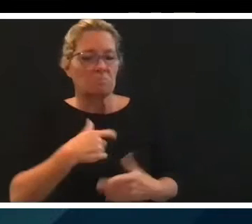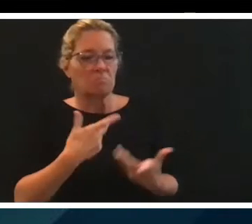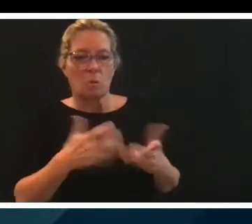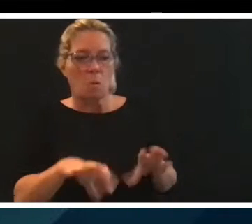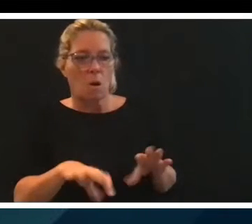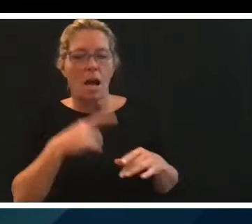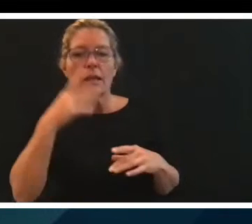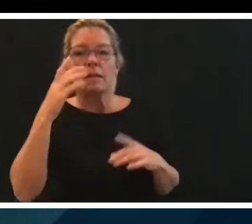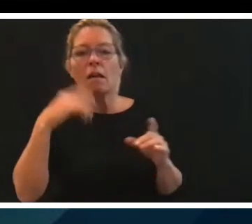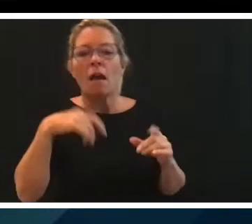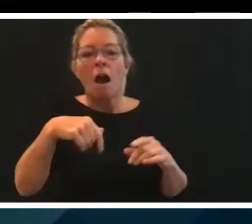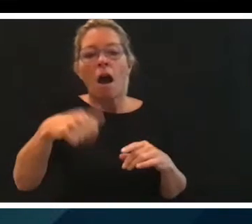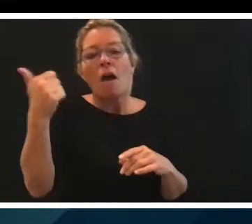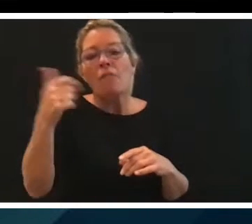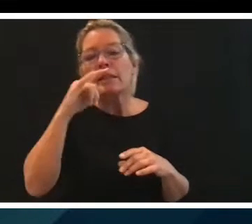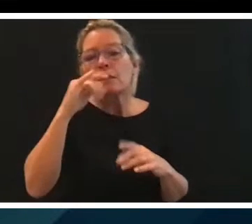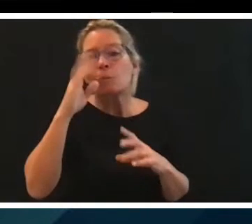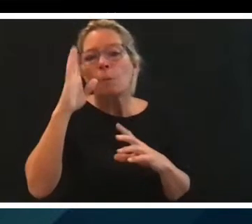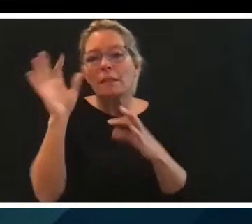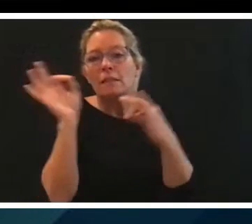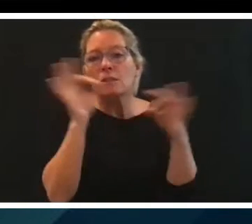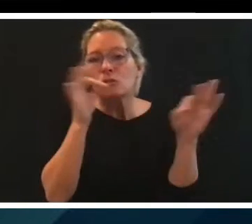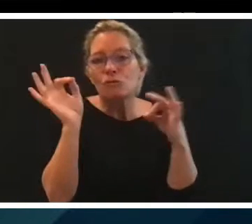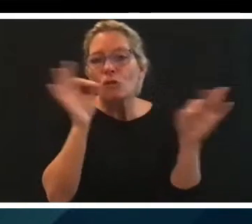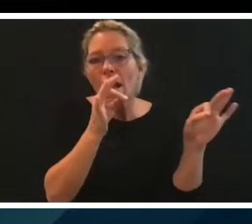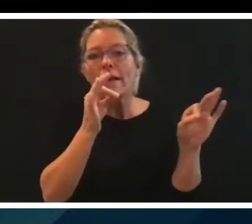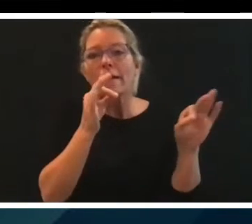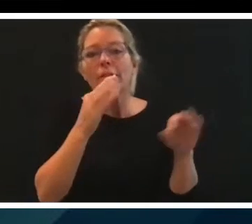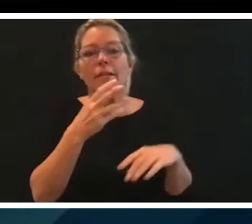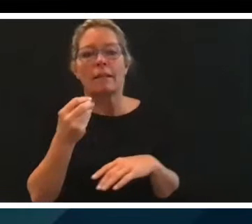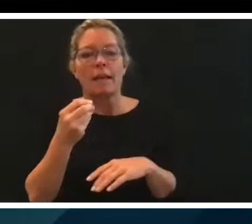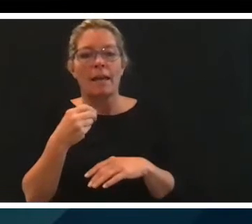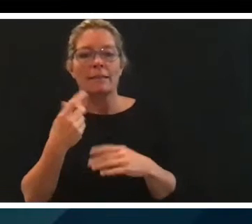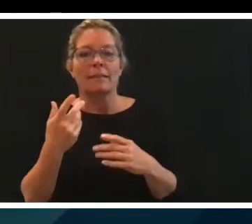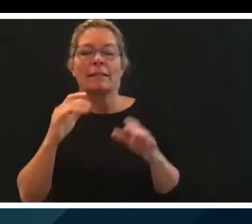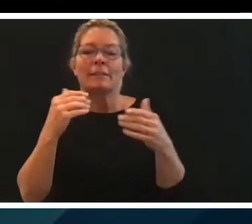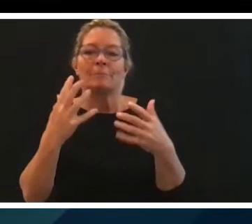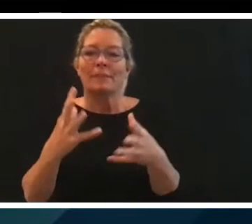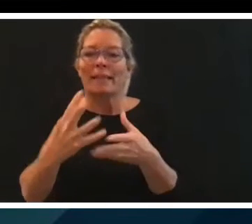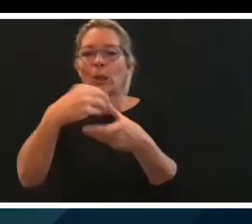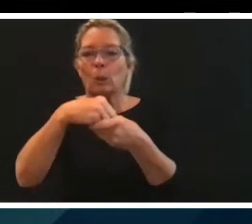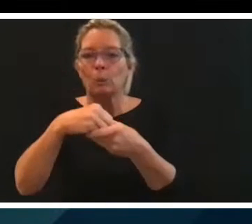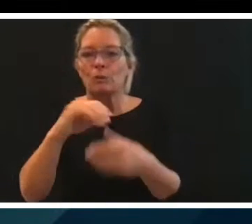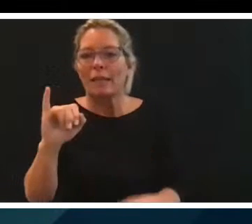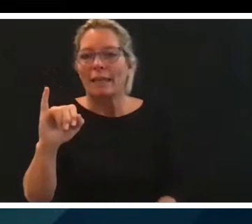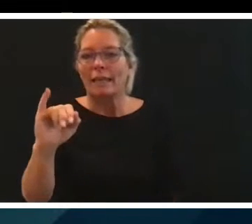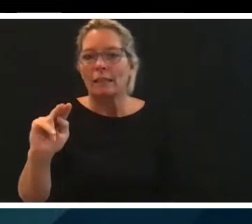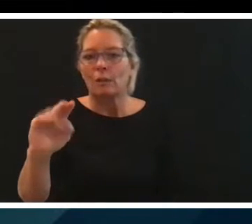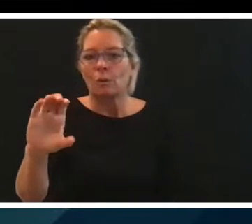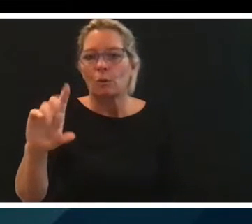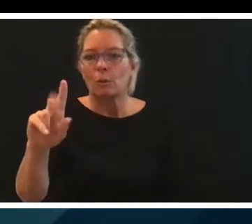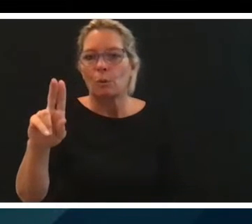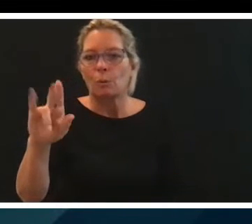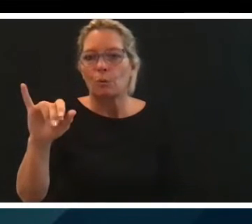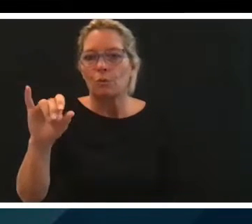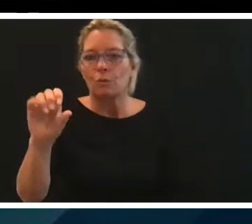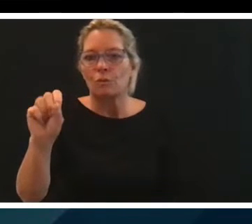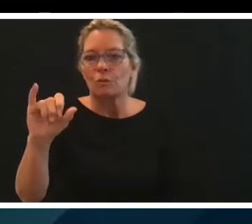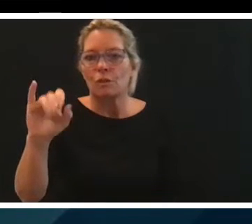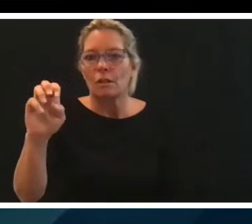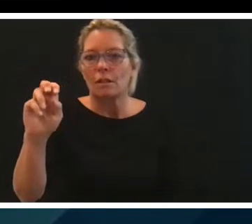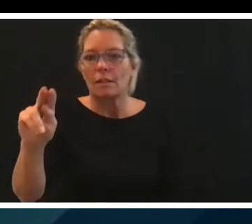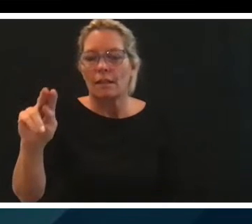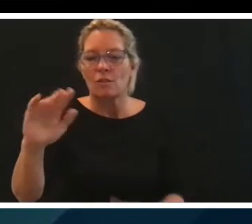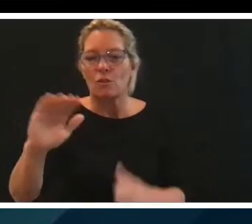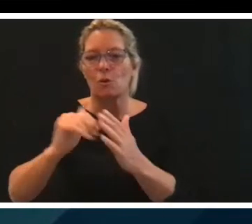distraction. And inclusion was the new word um, of the time, and it's still